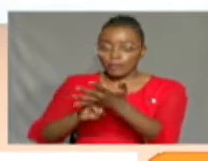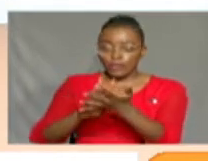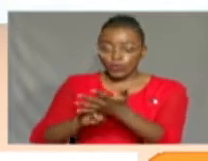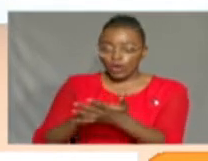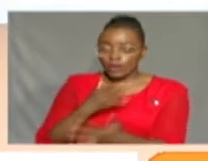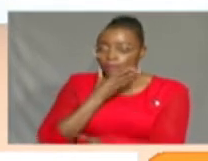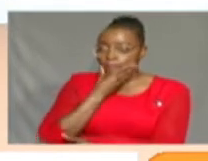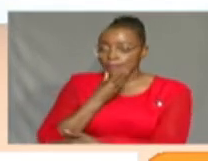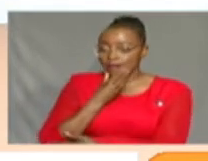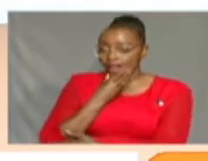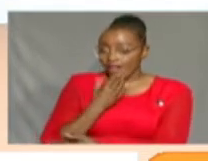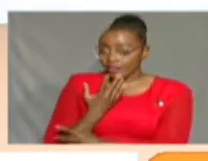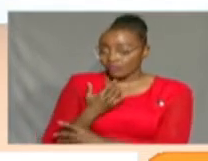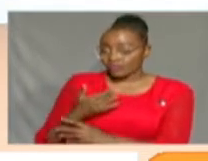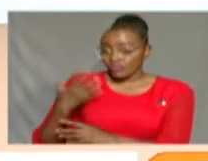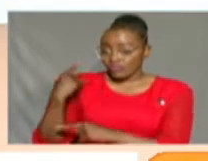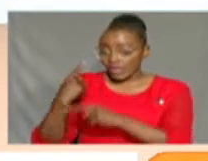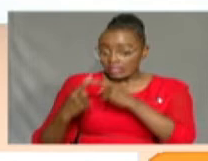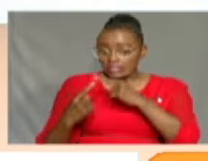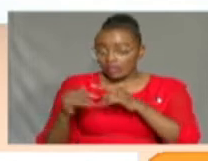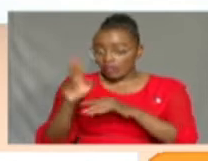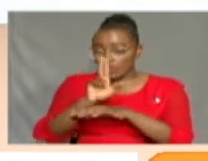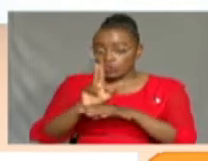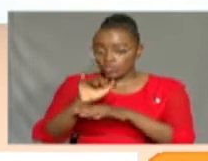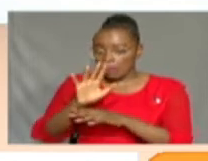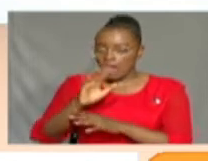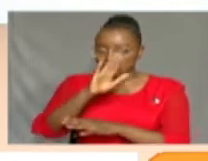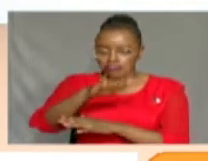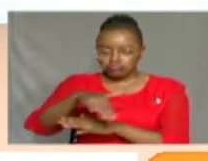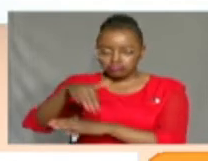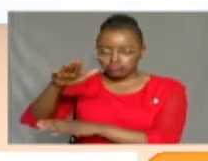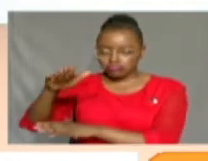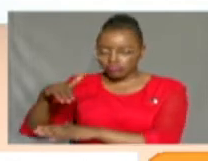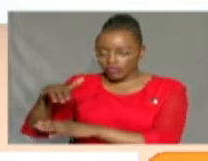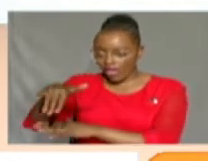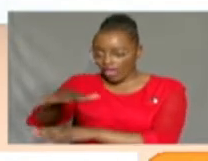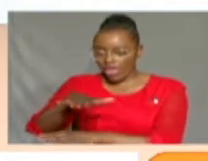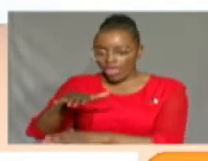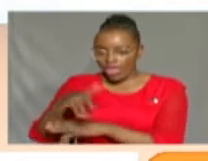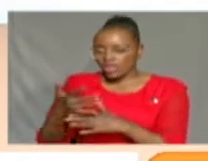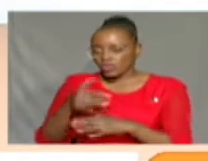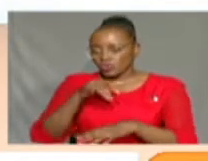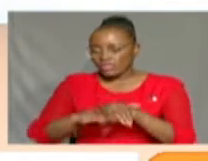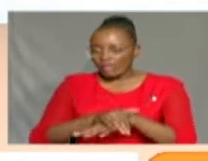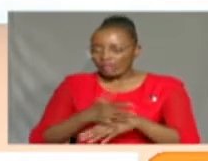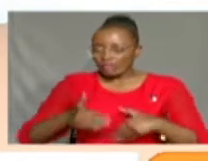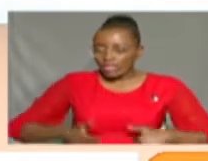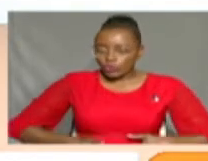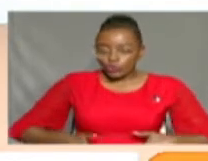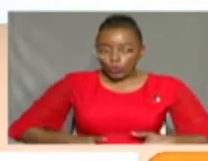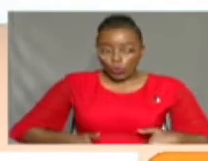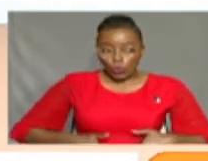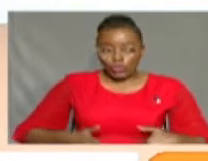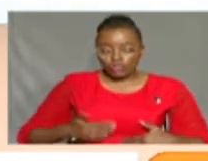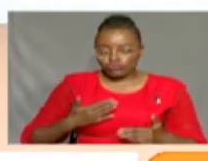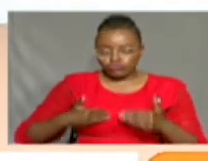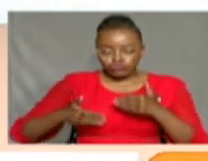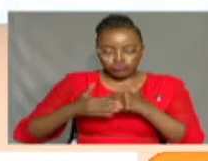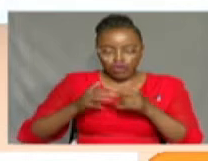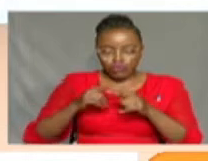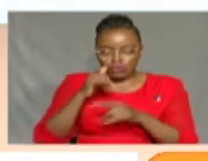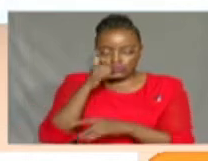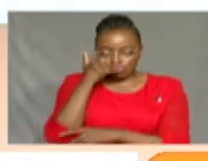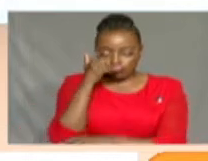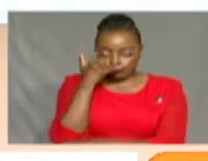Onyango, for the past year, has been using his painting workshops to rehabilitate young people recovering from